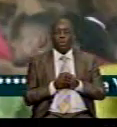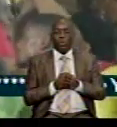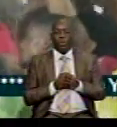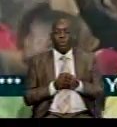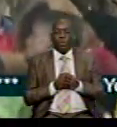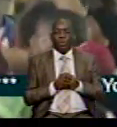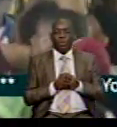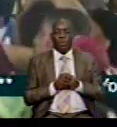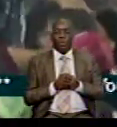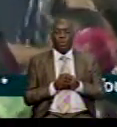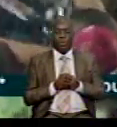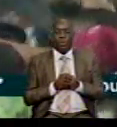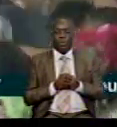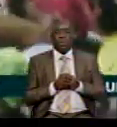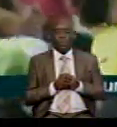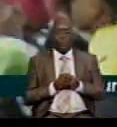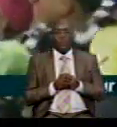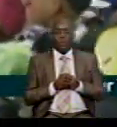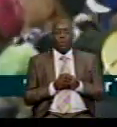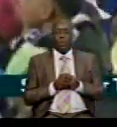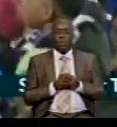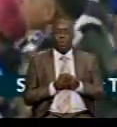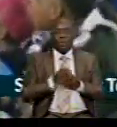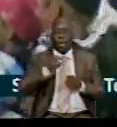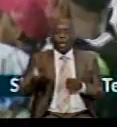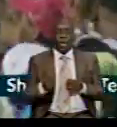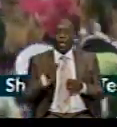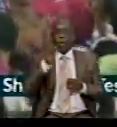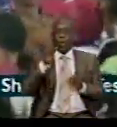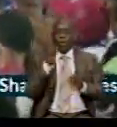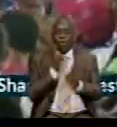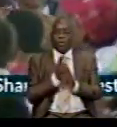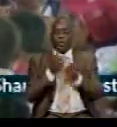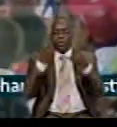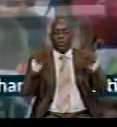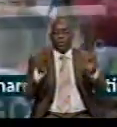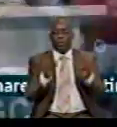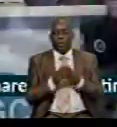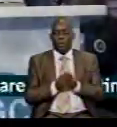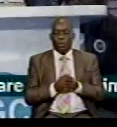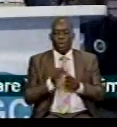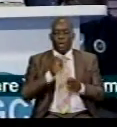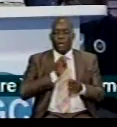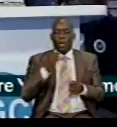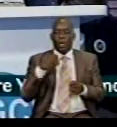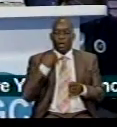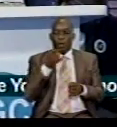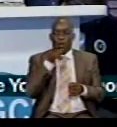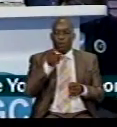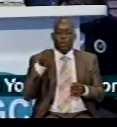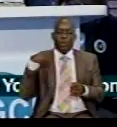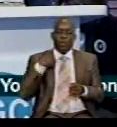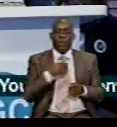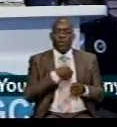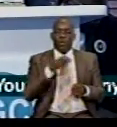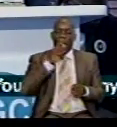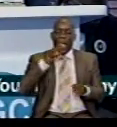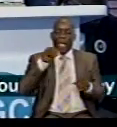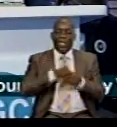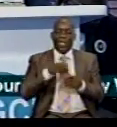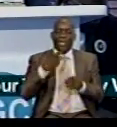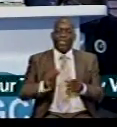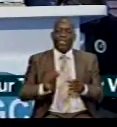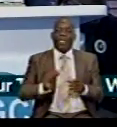Uh-huh. Another one has just happened. I told you, we are in the third phase of